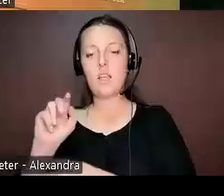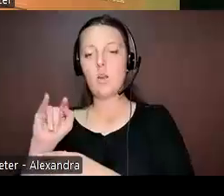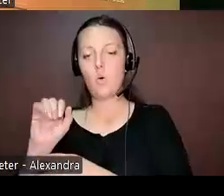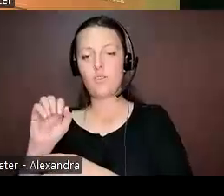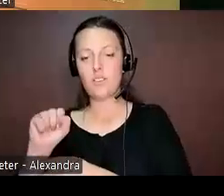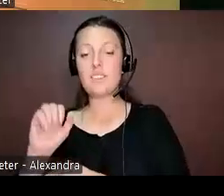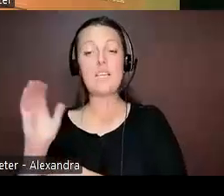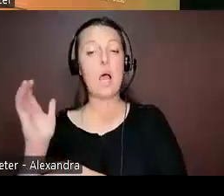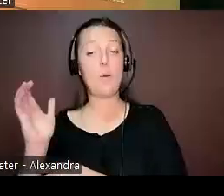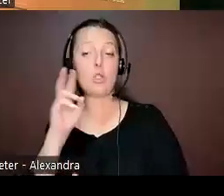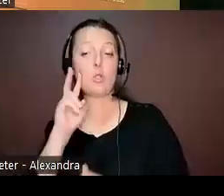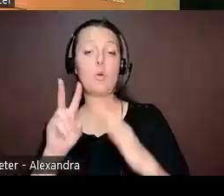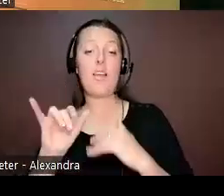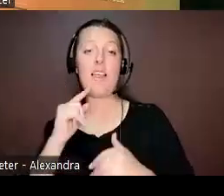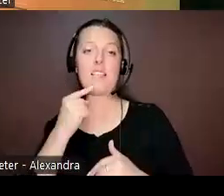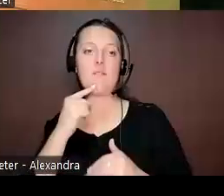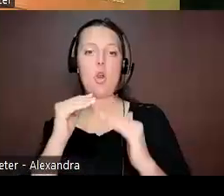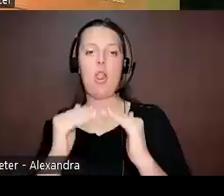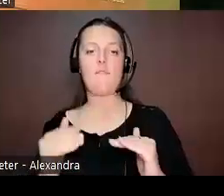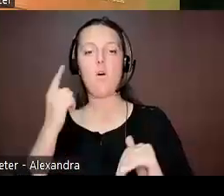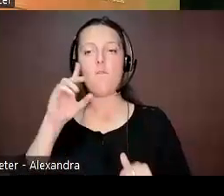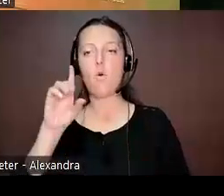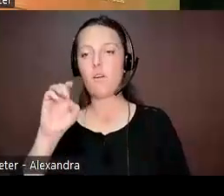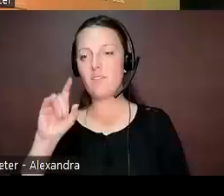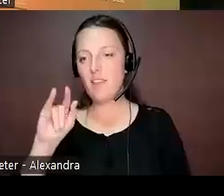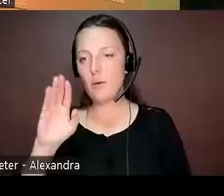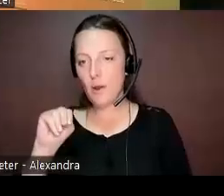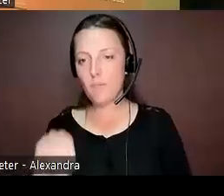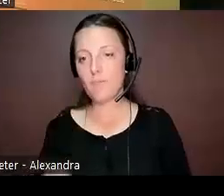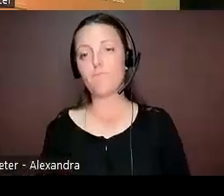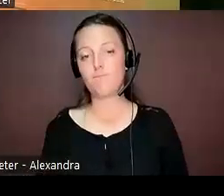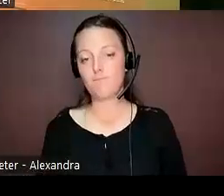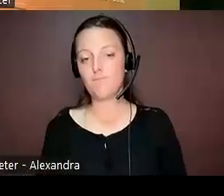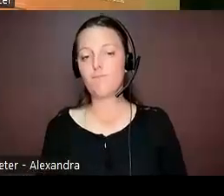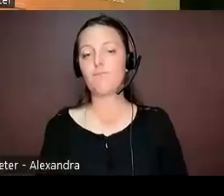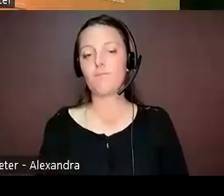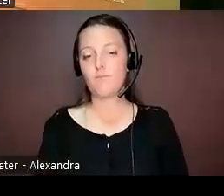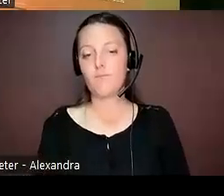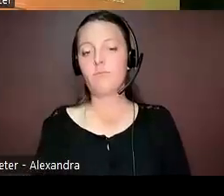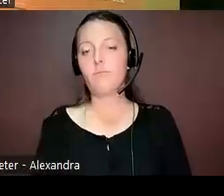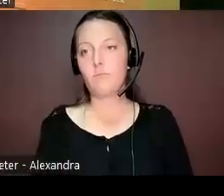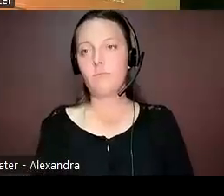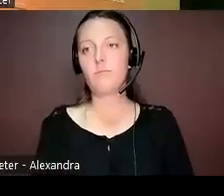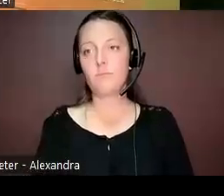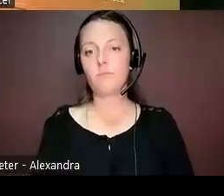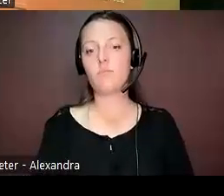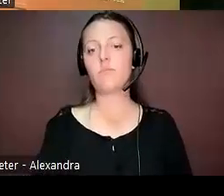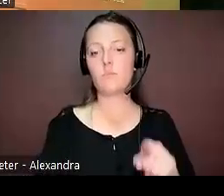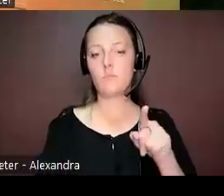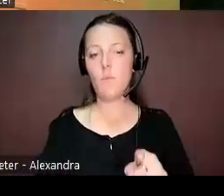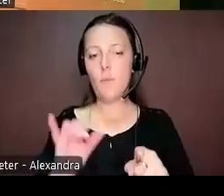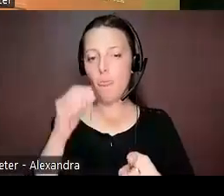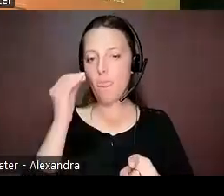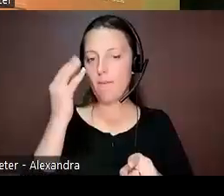delirium, and not the left side. And that's also another finding that we are intrigued and we